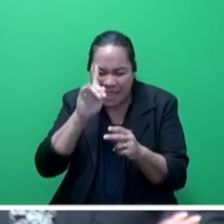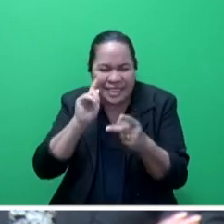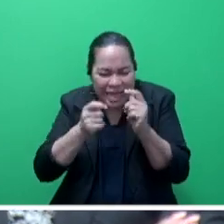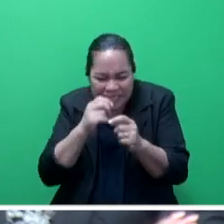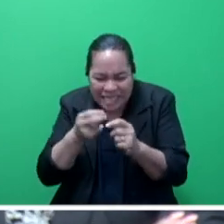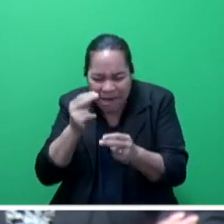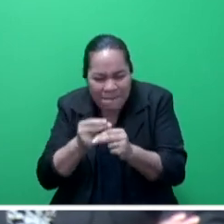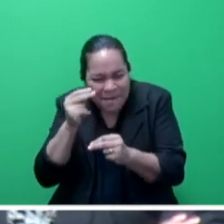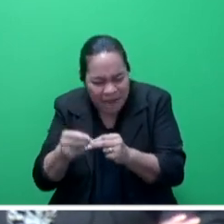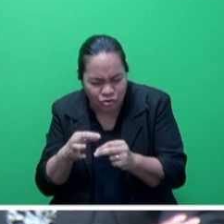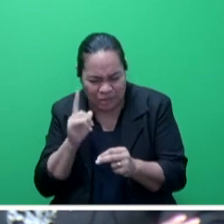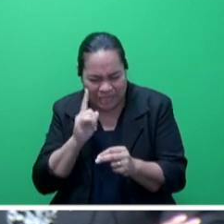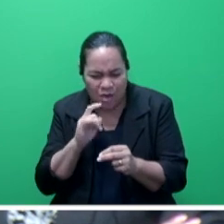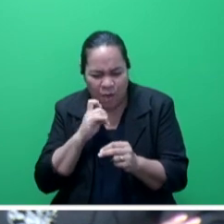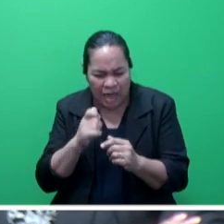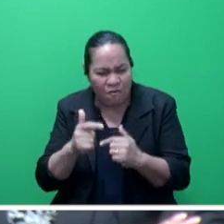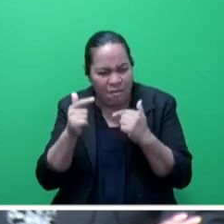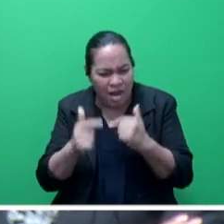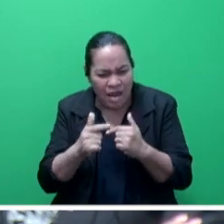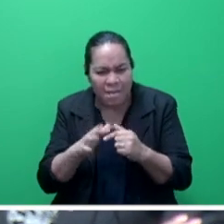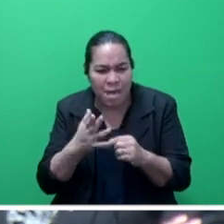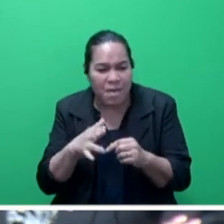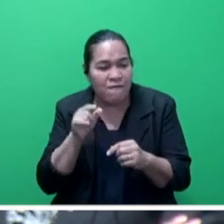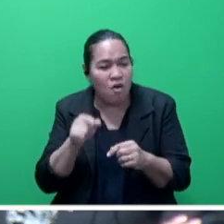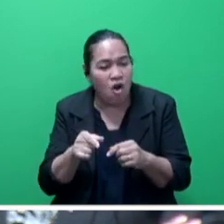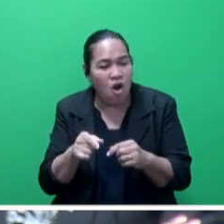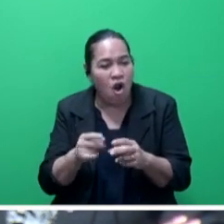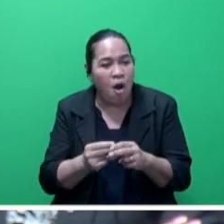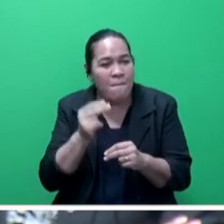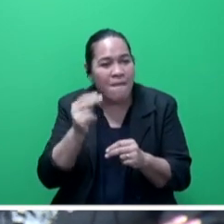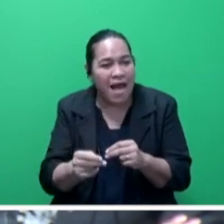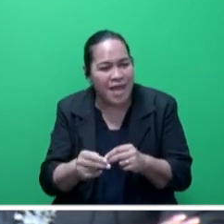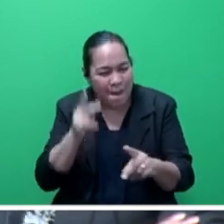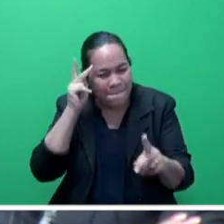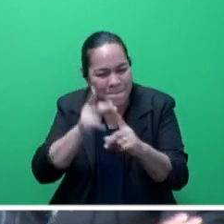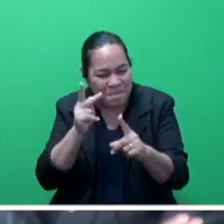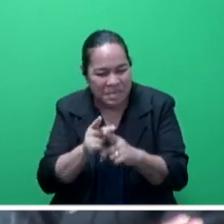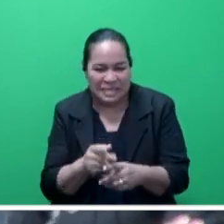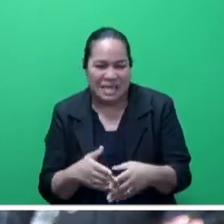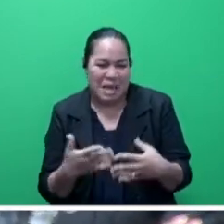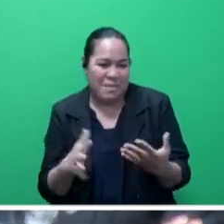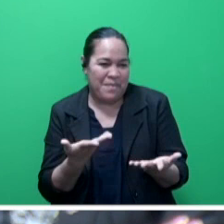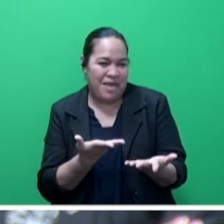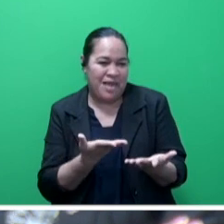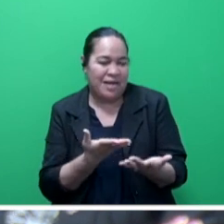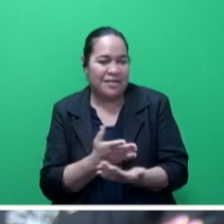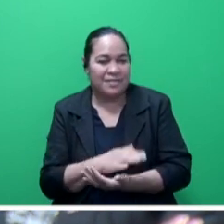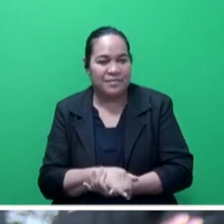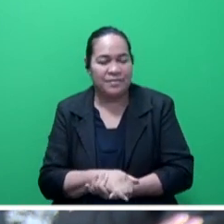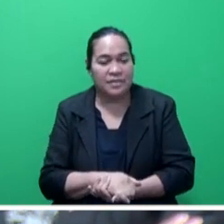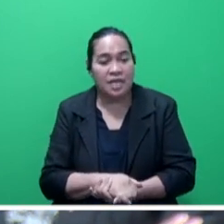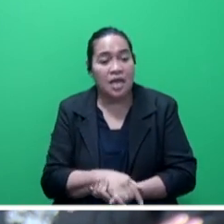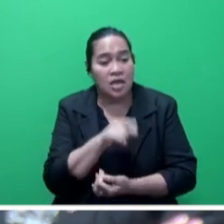it falls within the prescribed limit for plantation purposes. Maybe that's what they've been smoking, sir. Honorable Speaker, sir, what